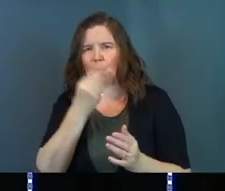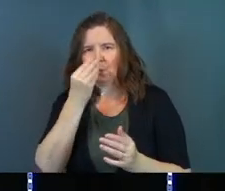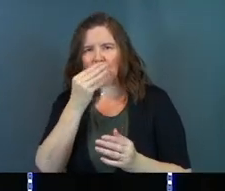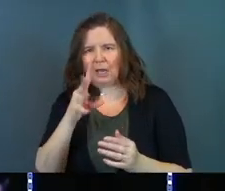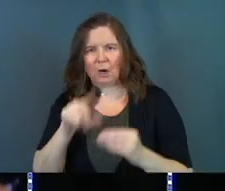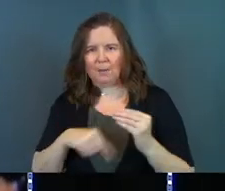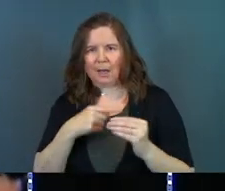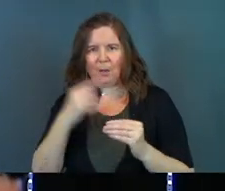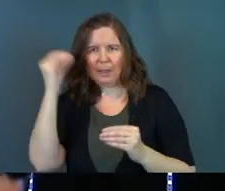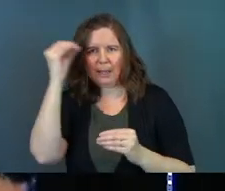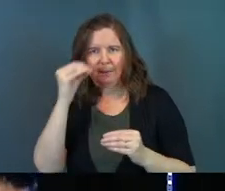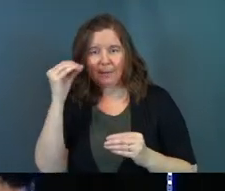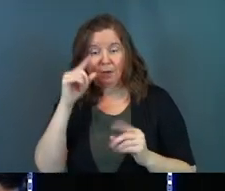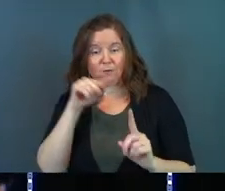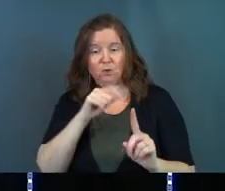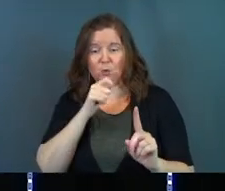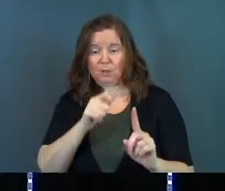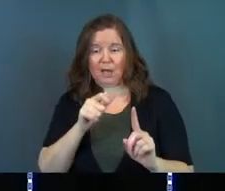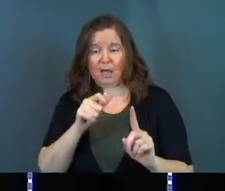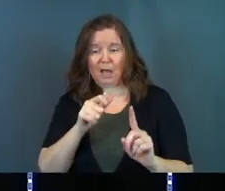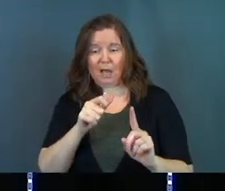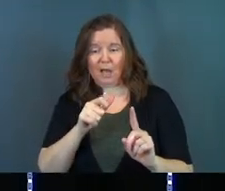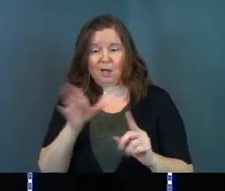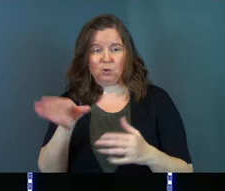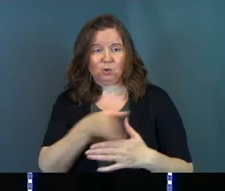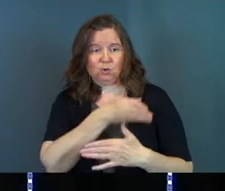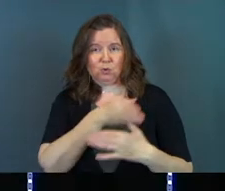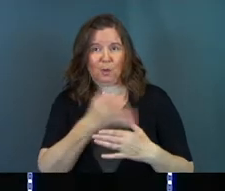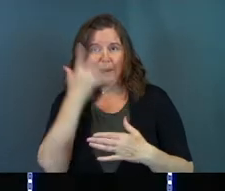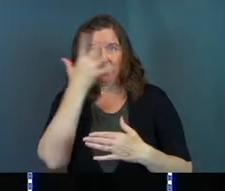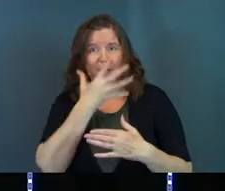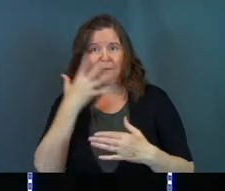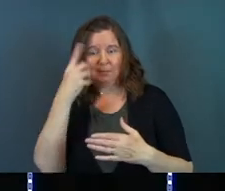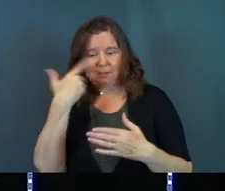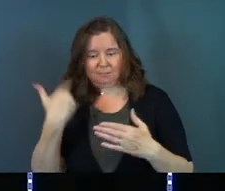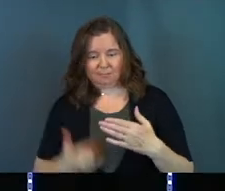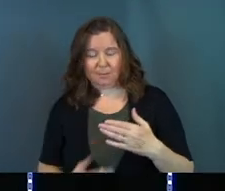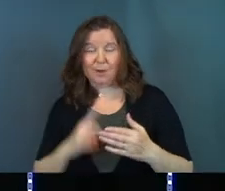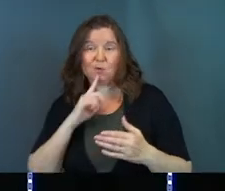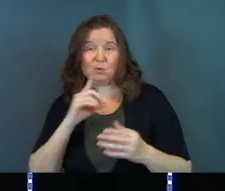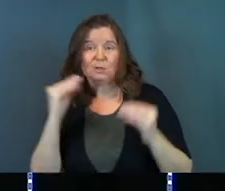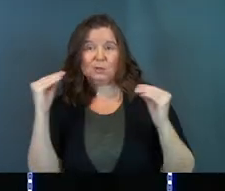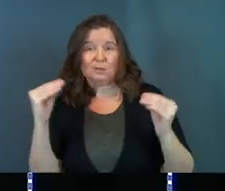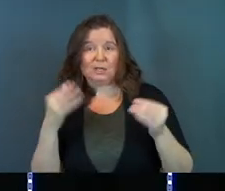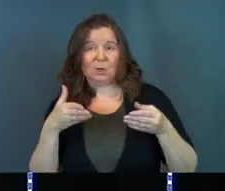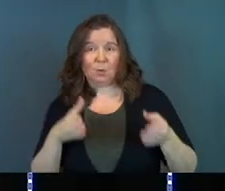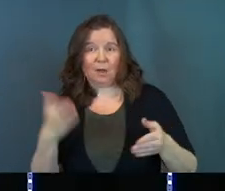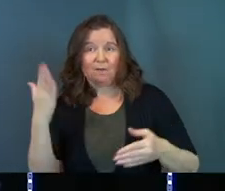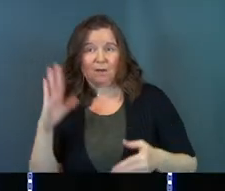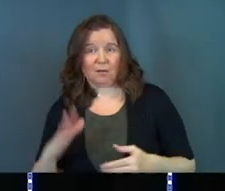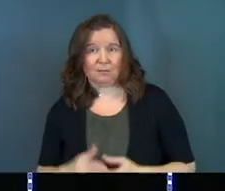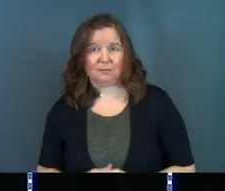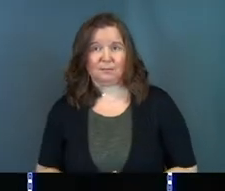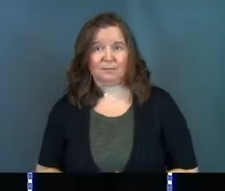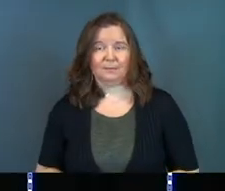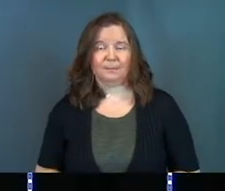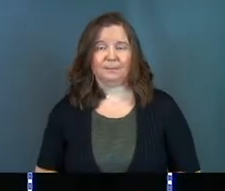care about anyone's opinion, for you are not swayed by appearances, but truly teach the way of God."